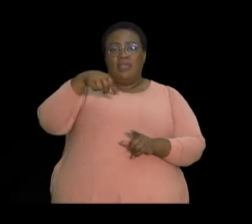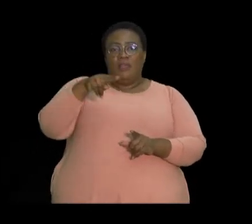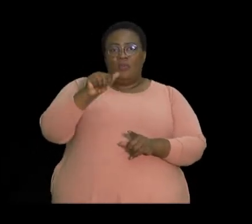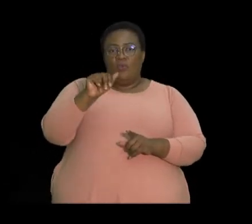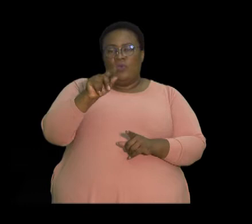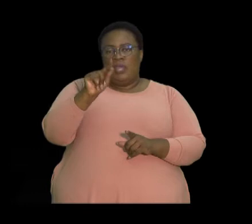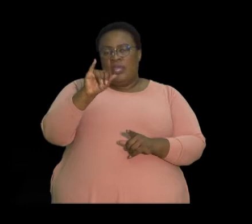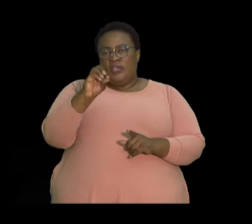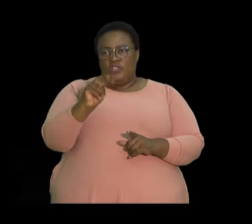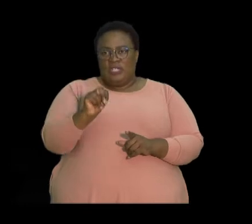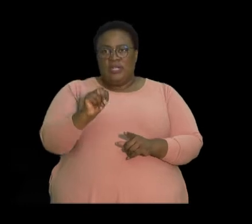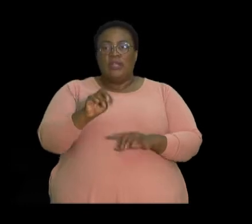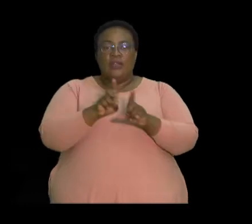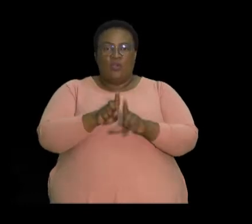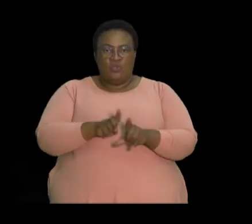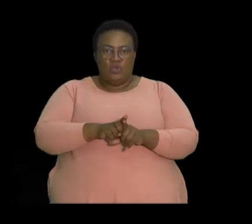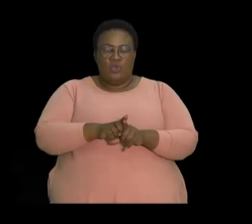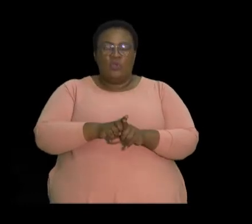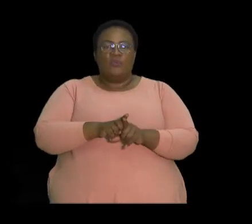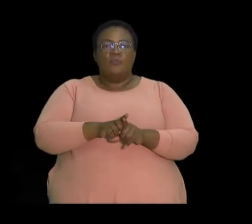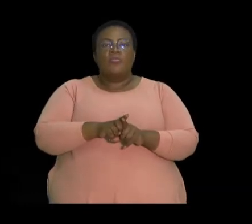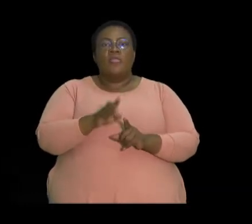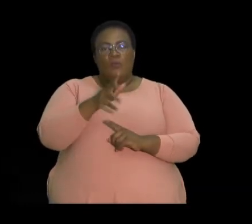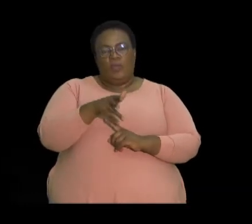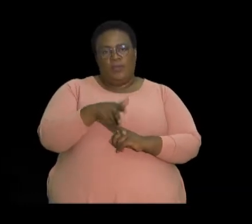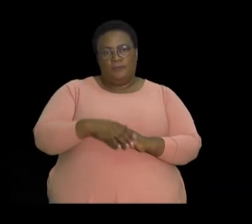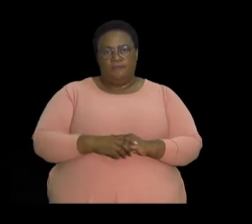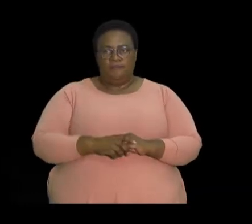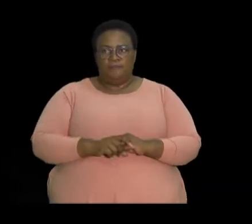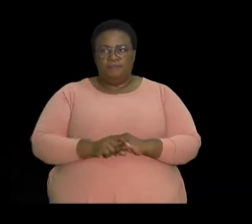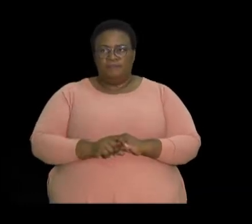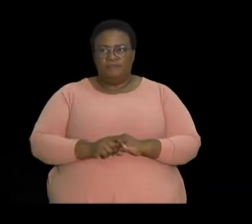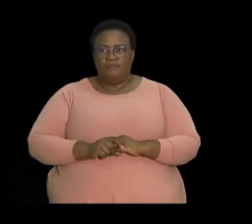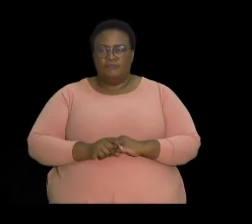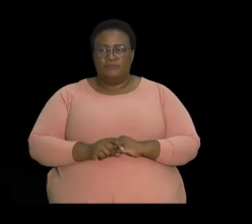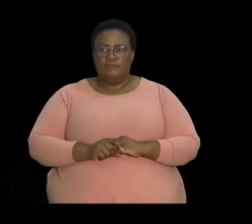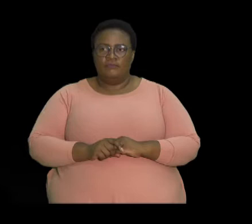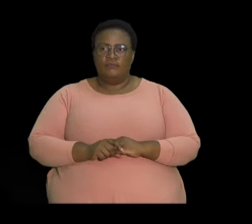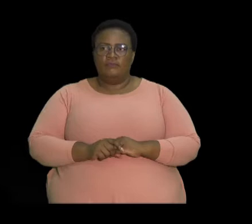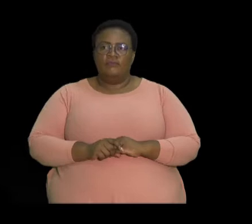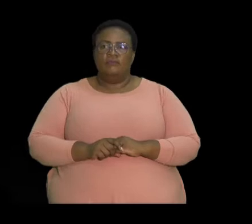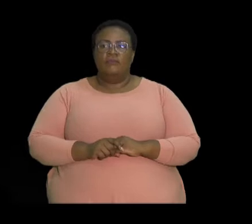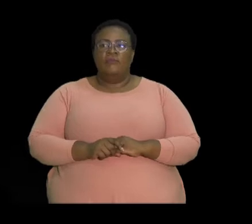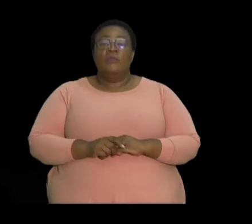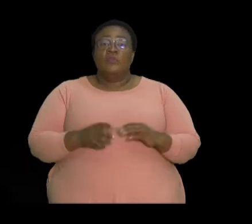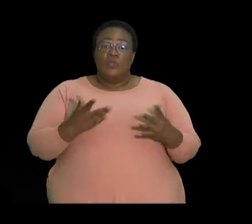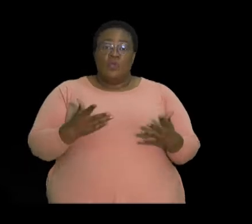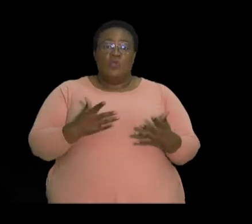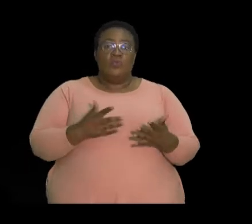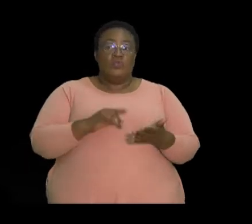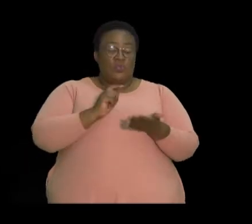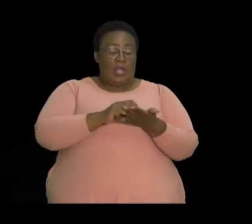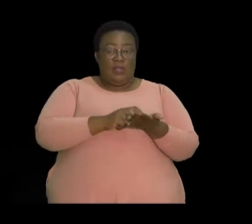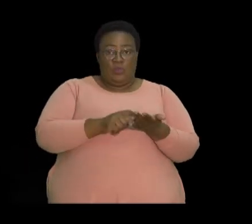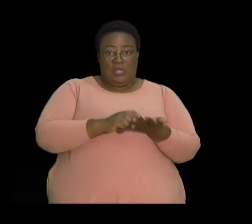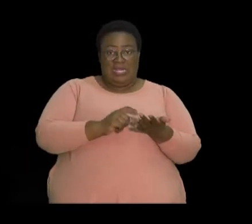the equation will also be a linear equation. Now the equation to calculate simple